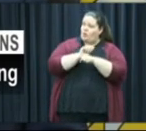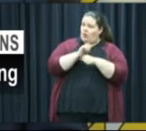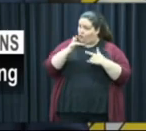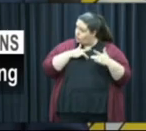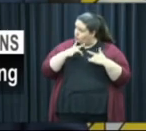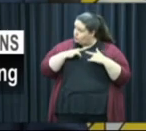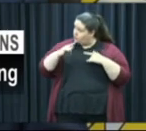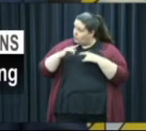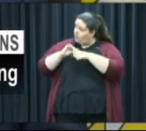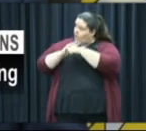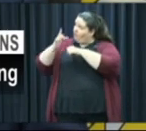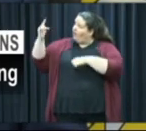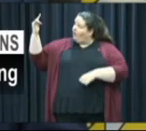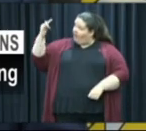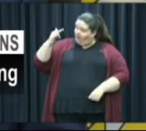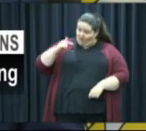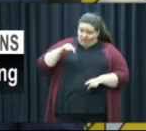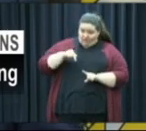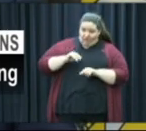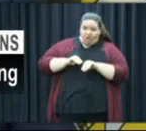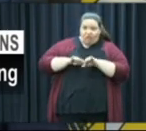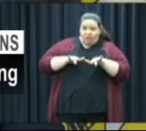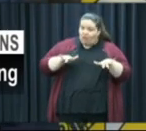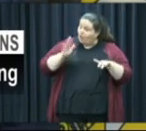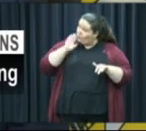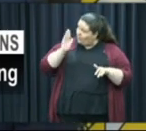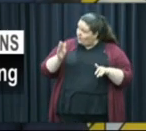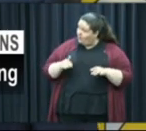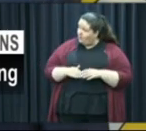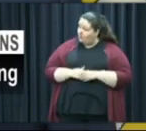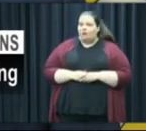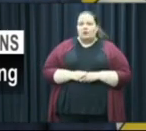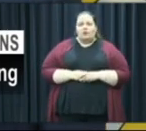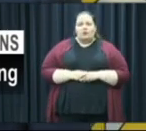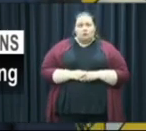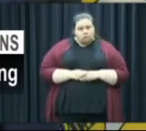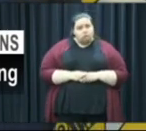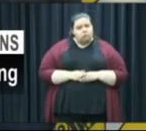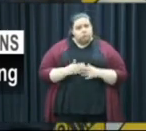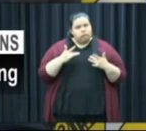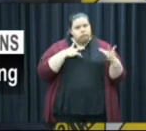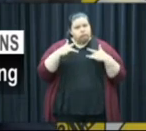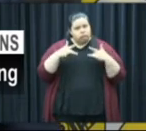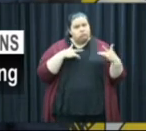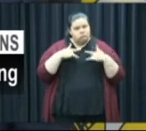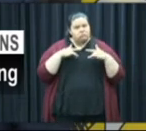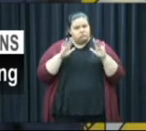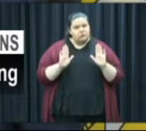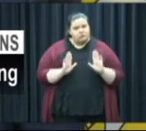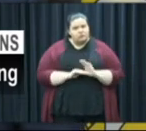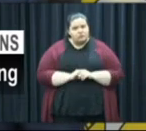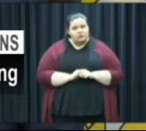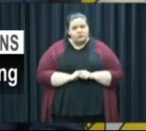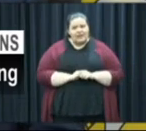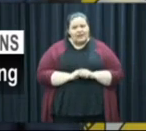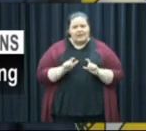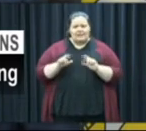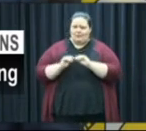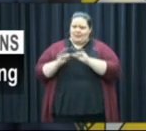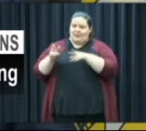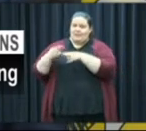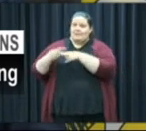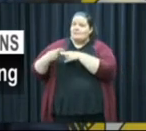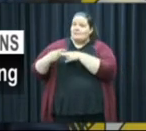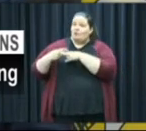the province despite the rules in place? Yes, I am concerned, and I really want to draw the distinction between temporary